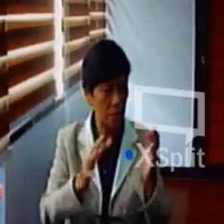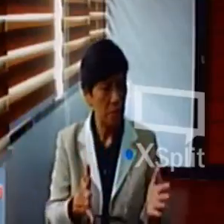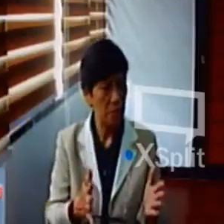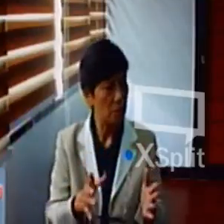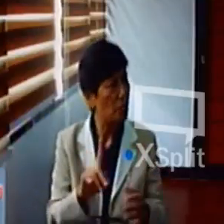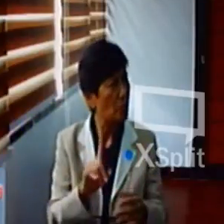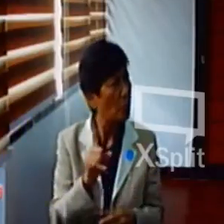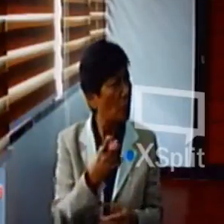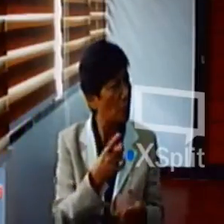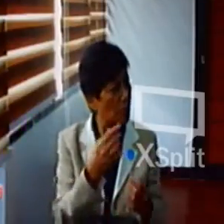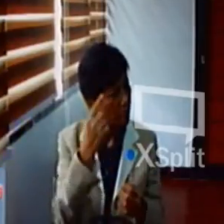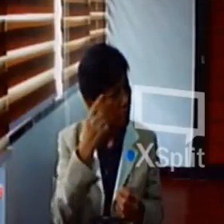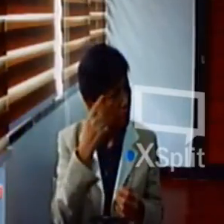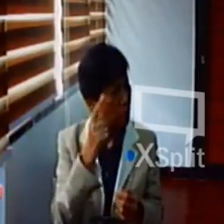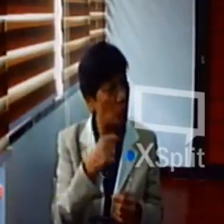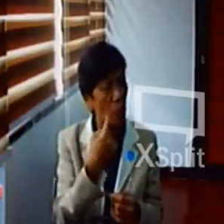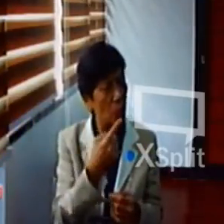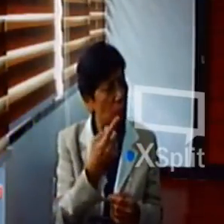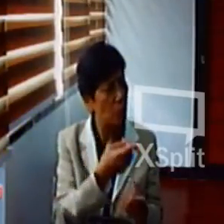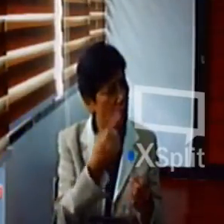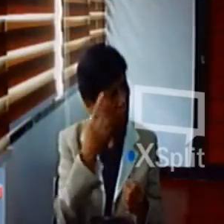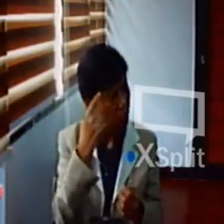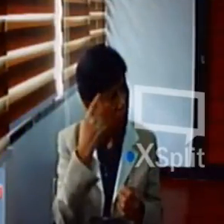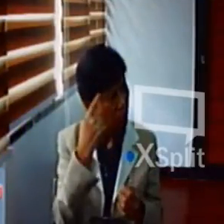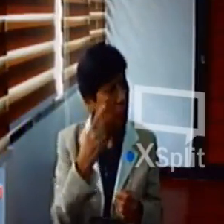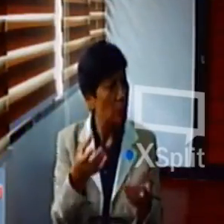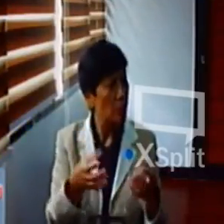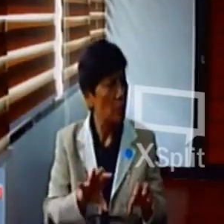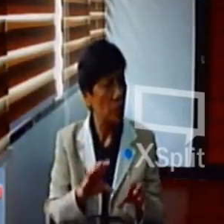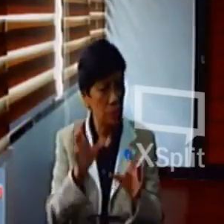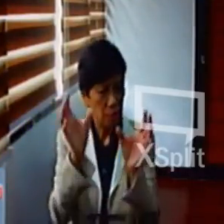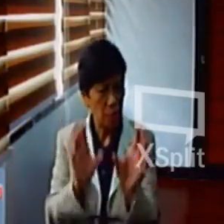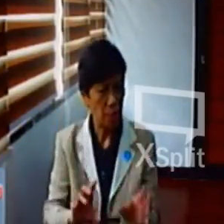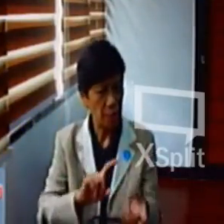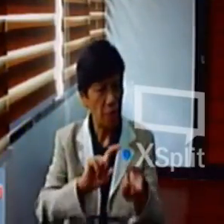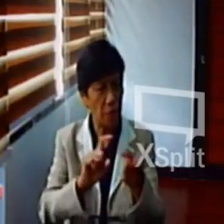what do you think or who do you think caused the climate change?